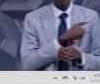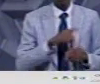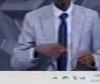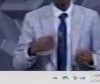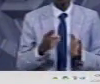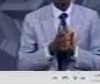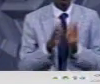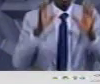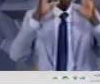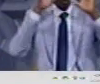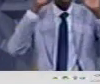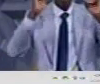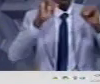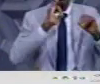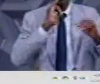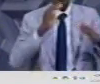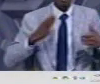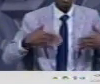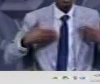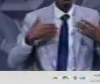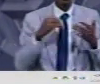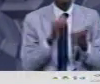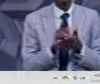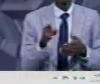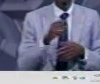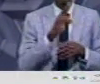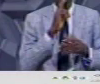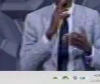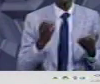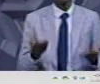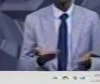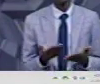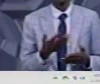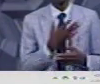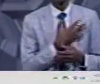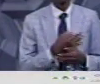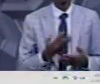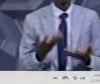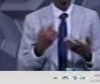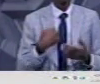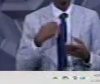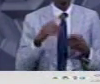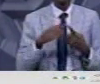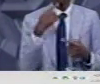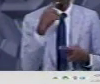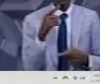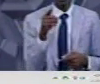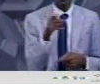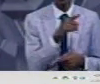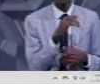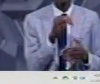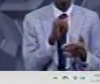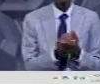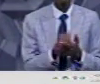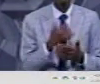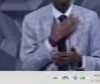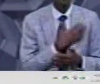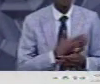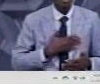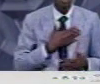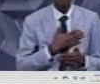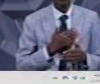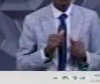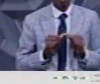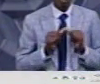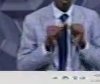you that please keep coming. What he has done, what God has done through him to